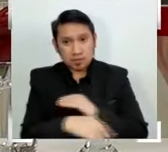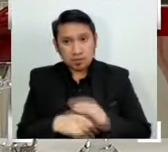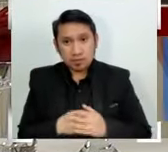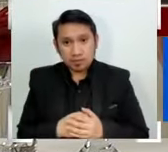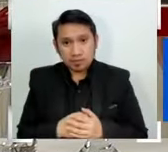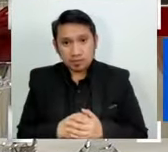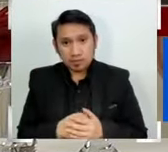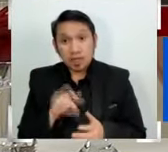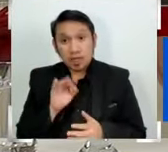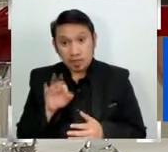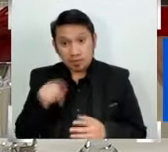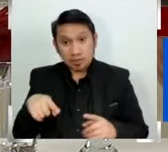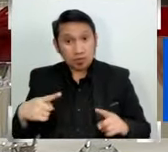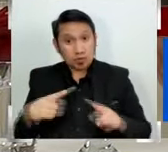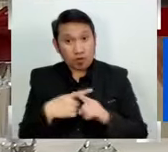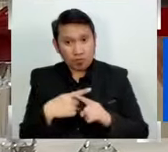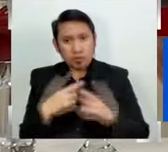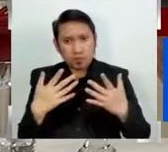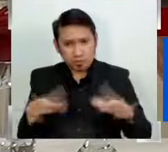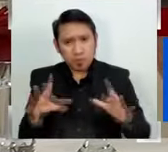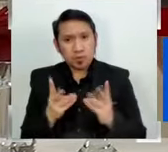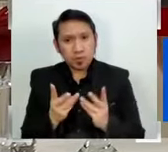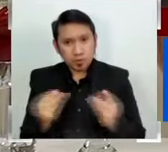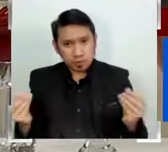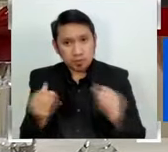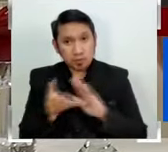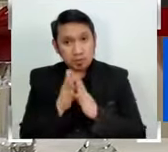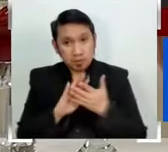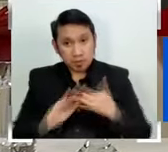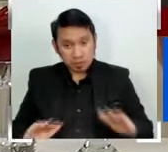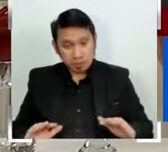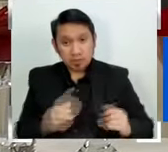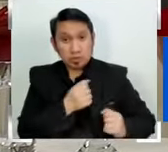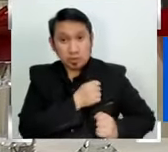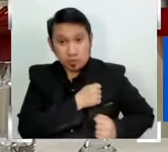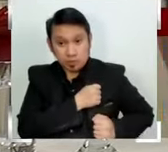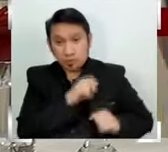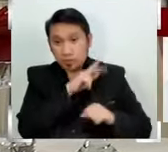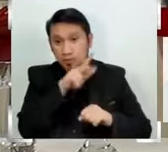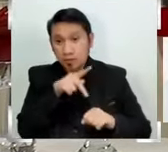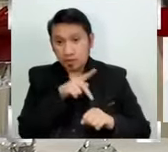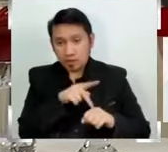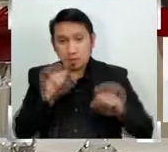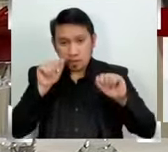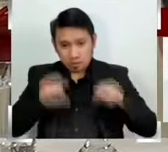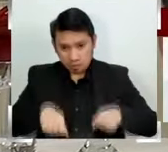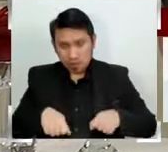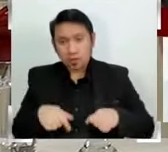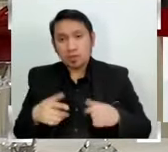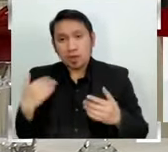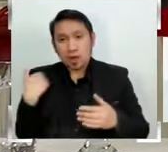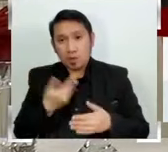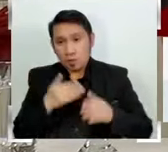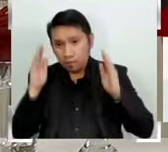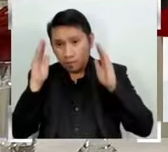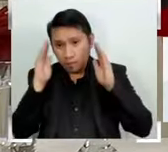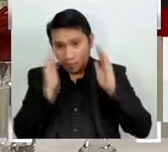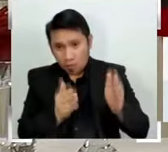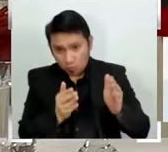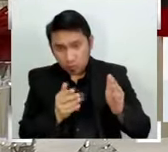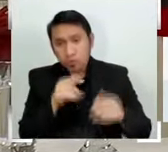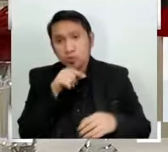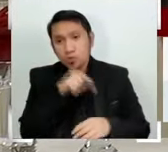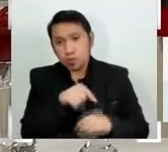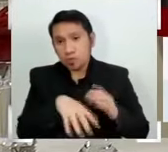finally end, your armed forces of the Philippines will be able to shift our focus to external